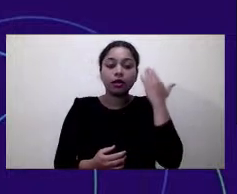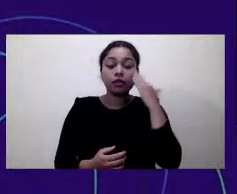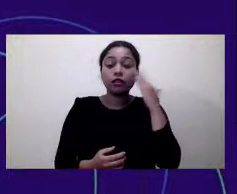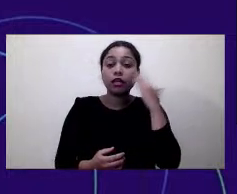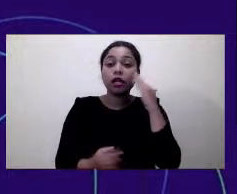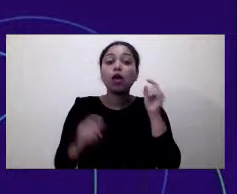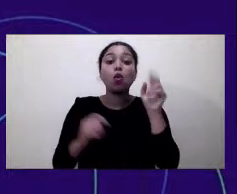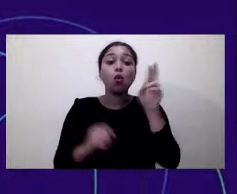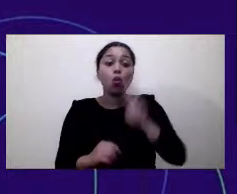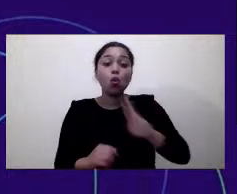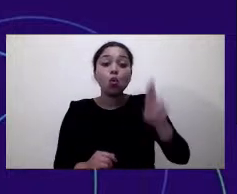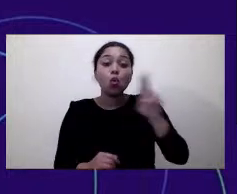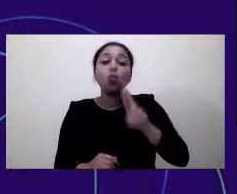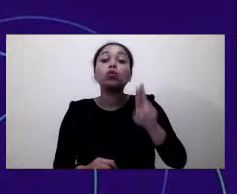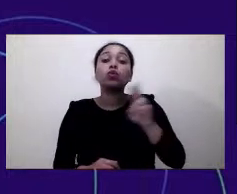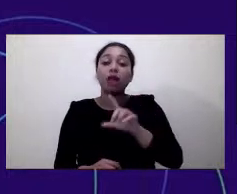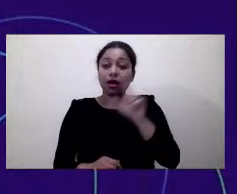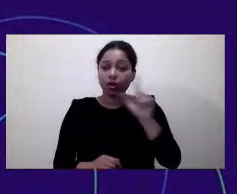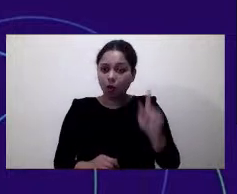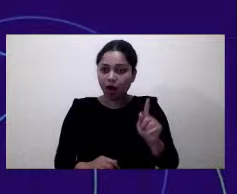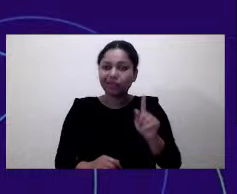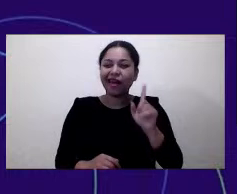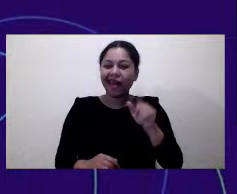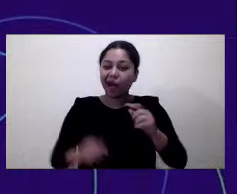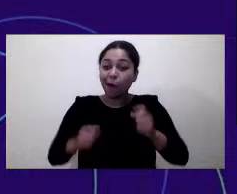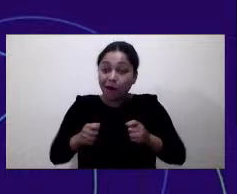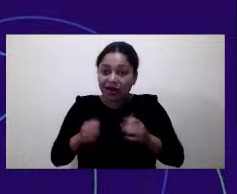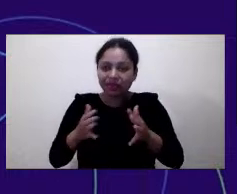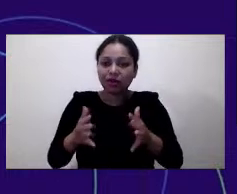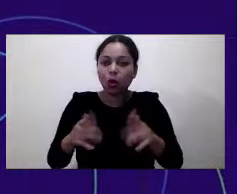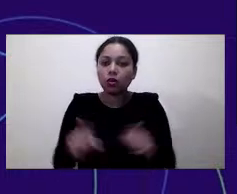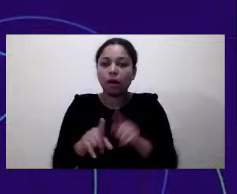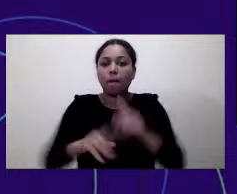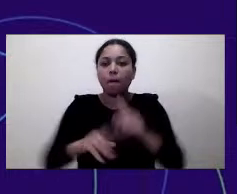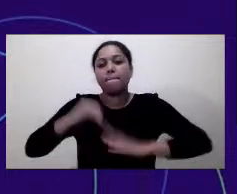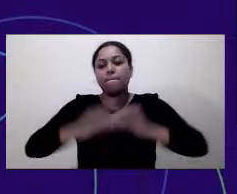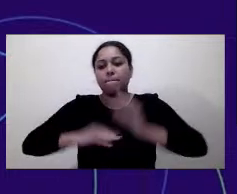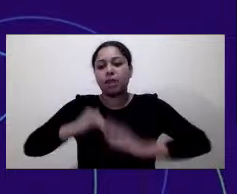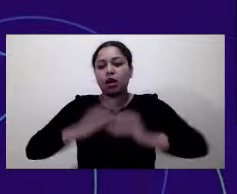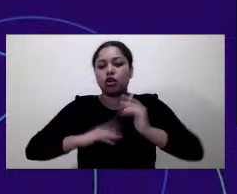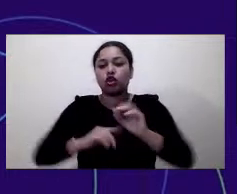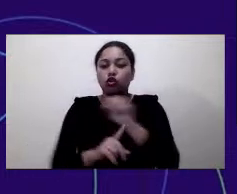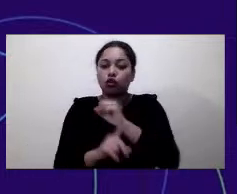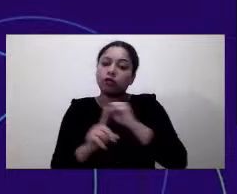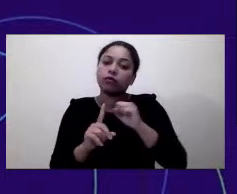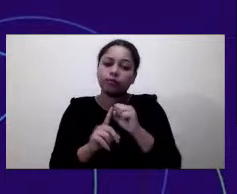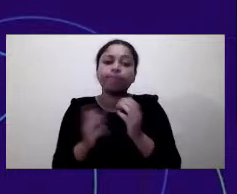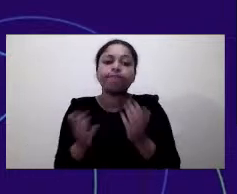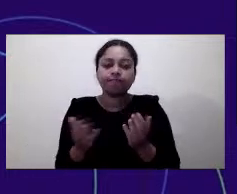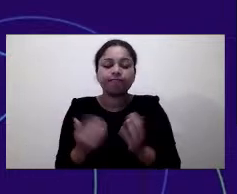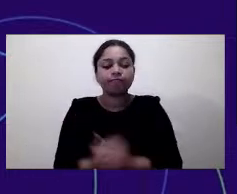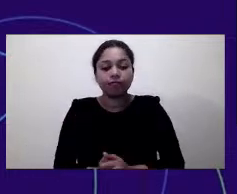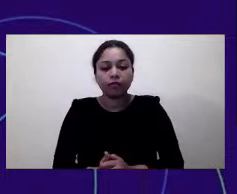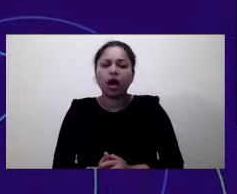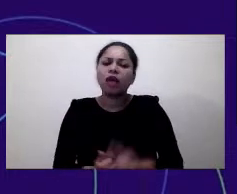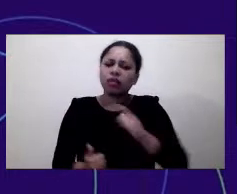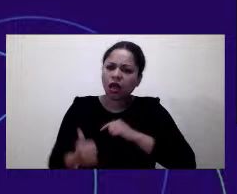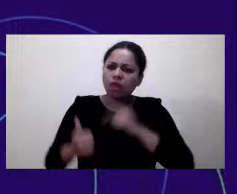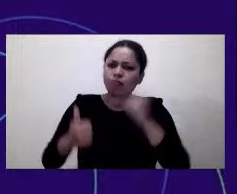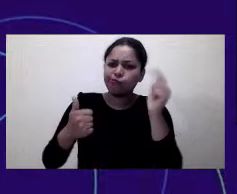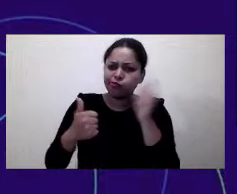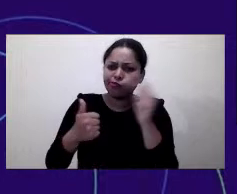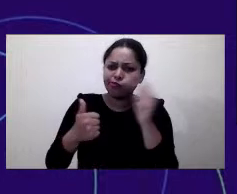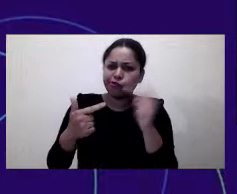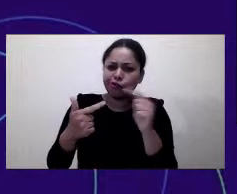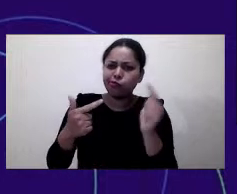as action, as social practice, right? And the criteria to be considered by the teacher should be